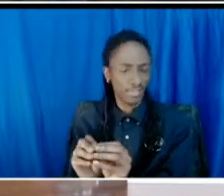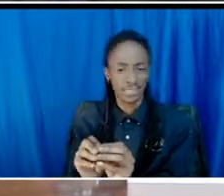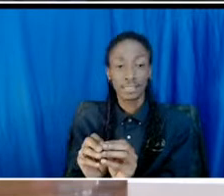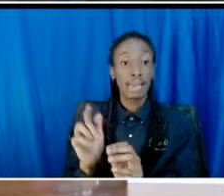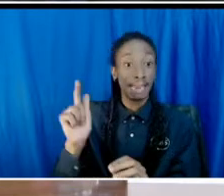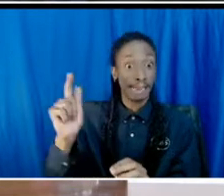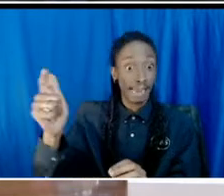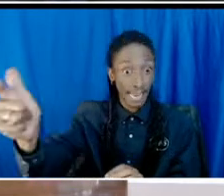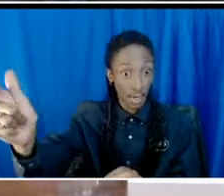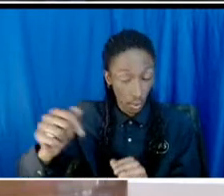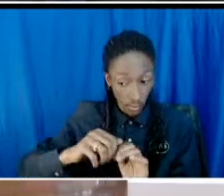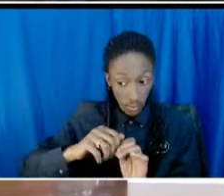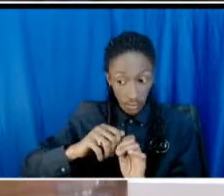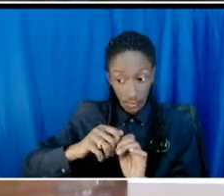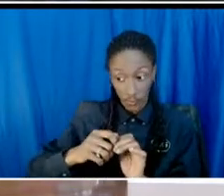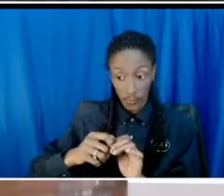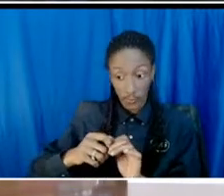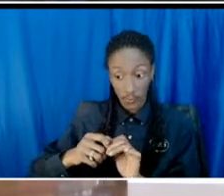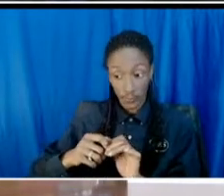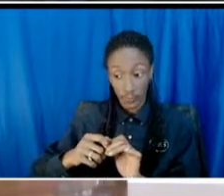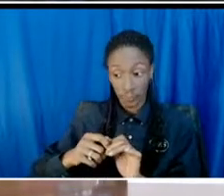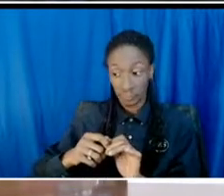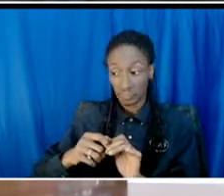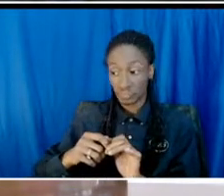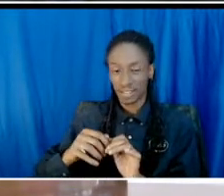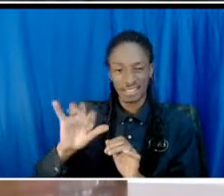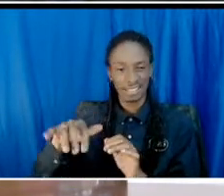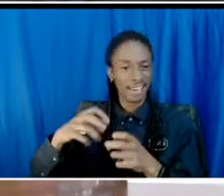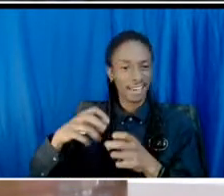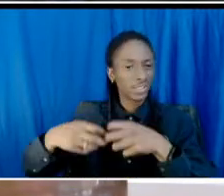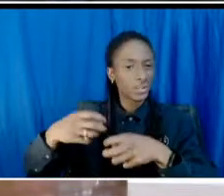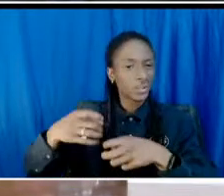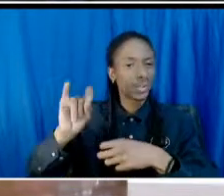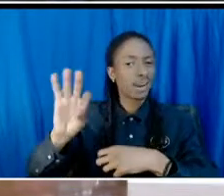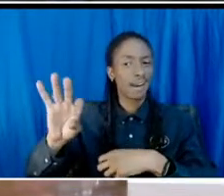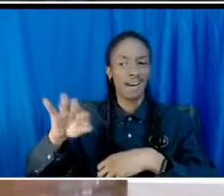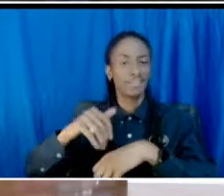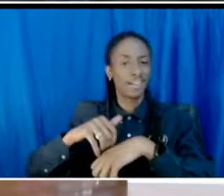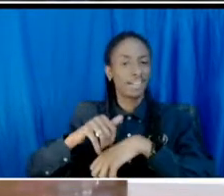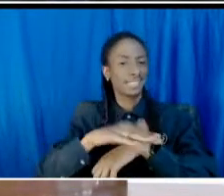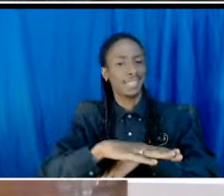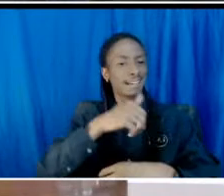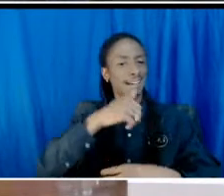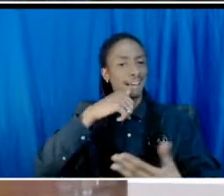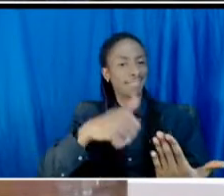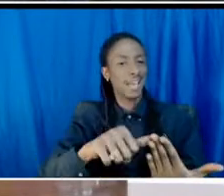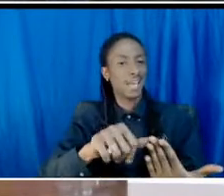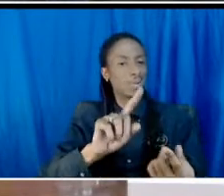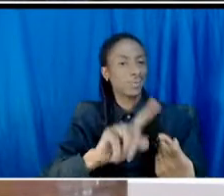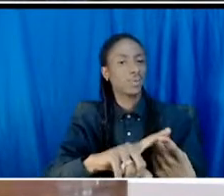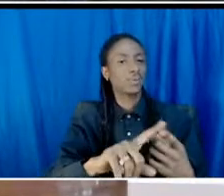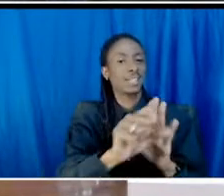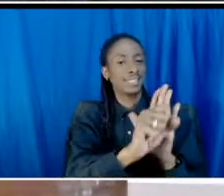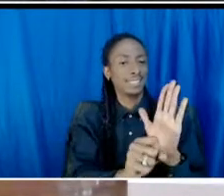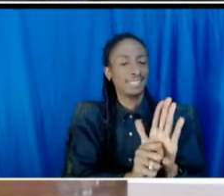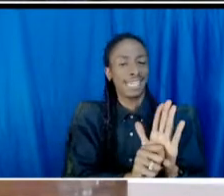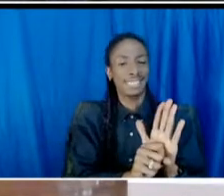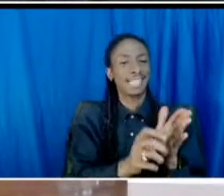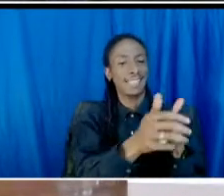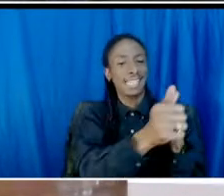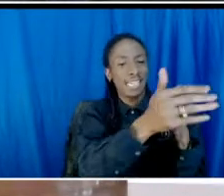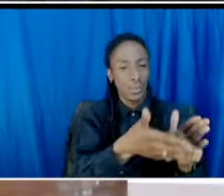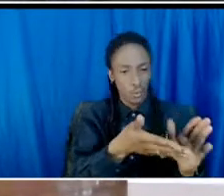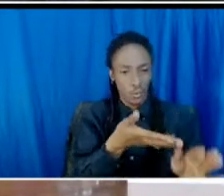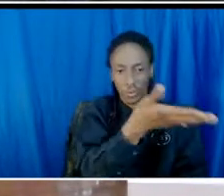junctures was this issue of sending a letter to state legislatures in Georgia or